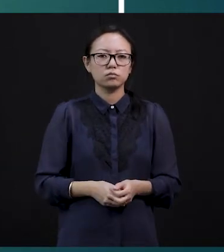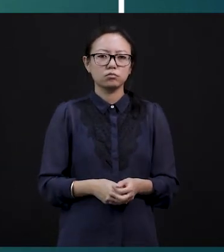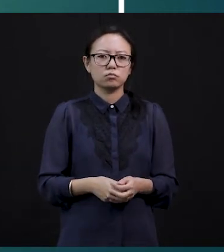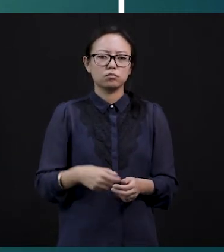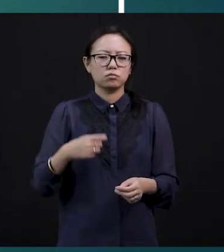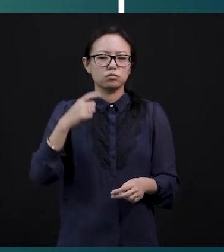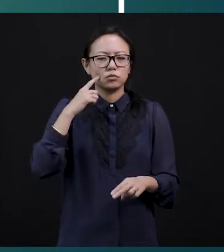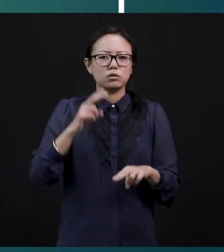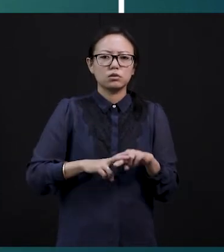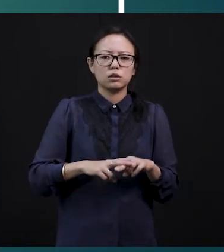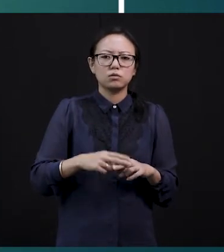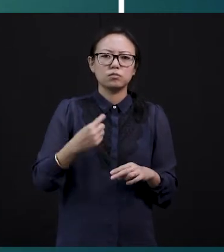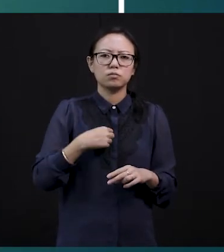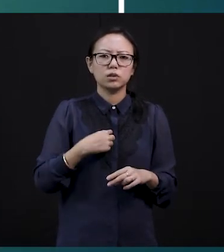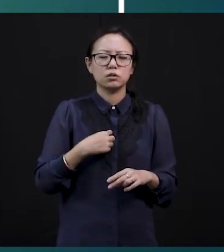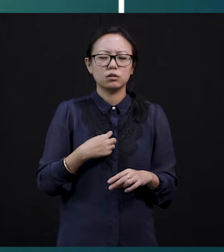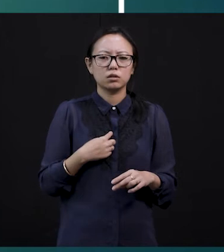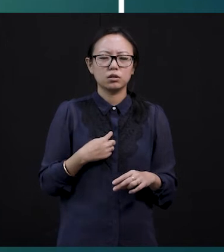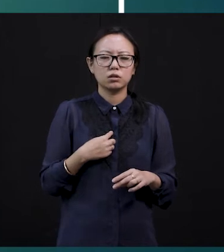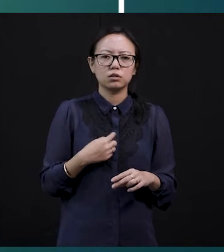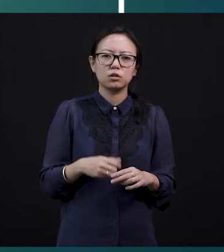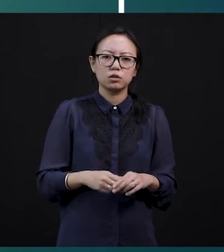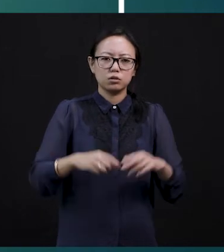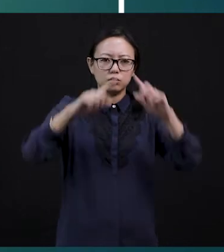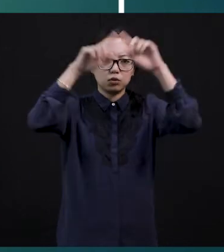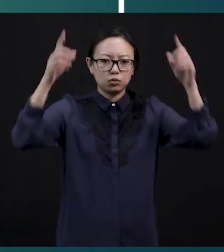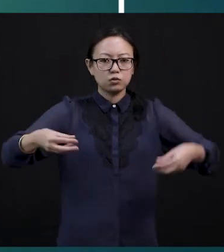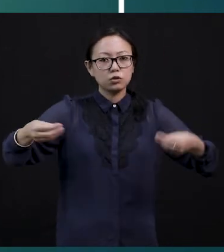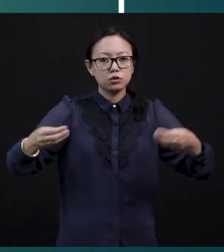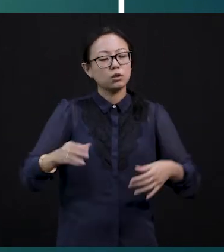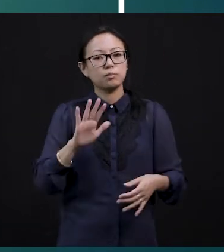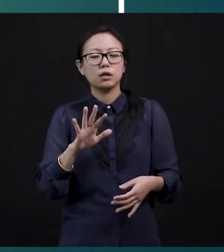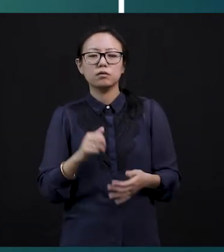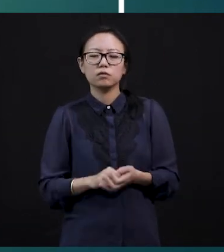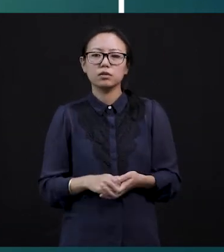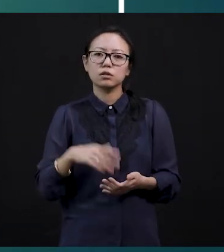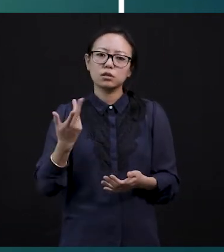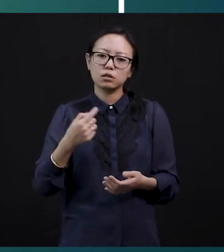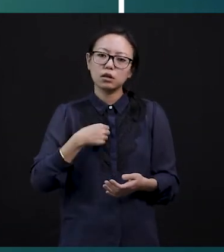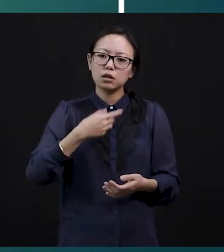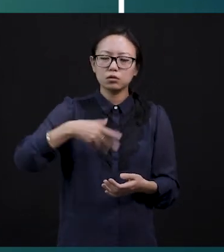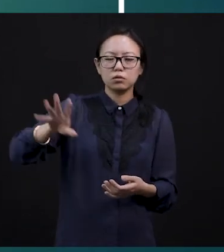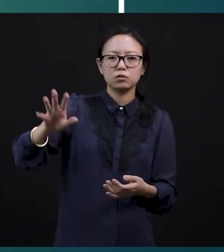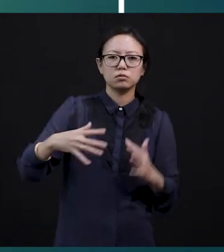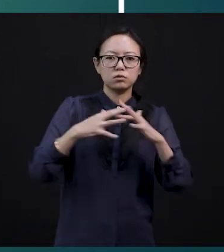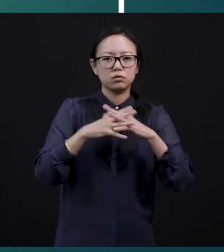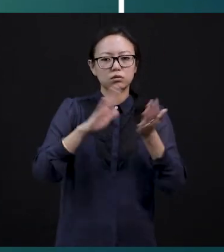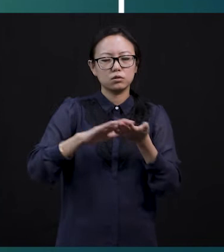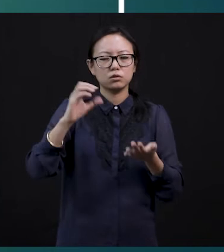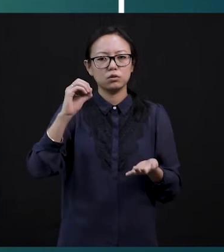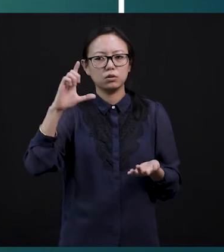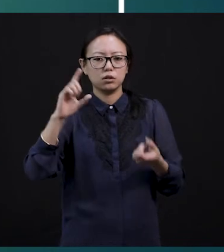sell, so what do? I go to a wholesaler market, and there is where you will